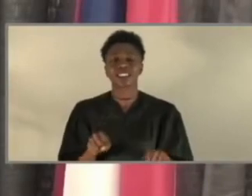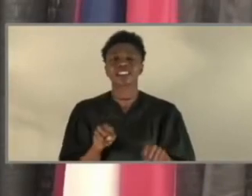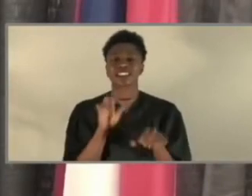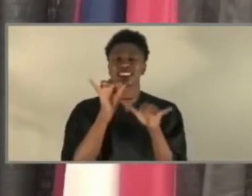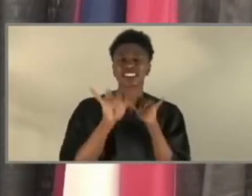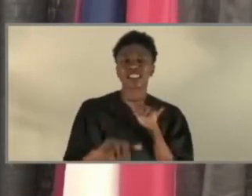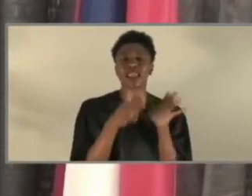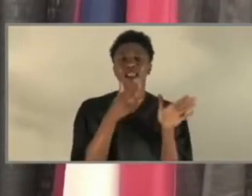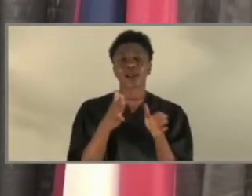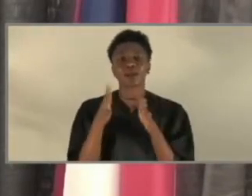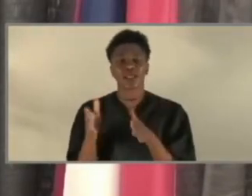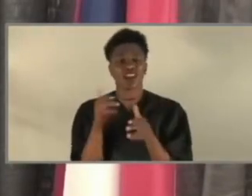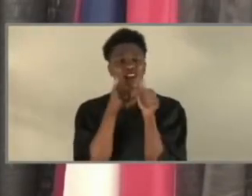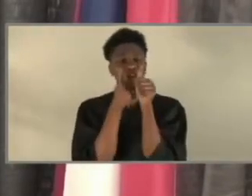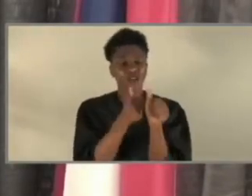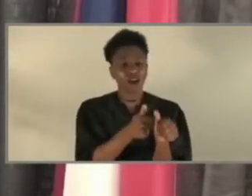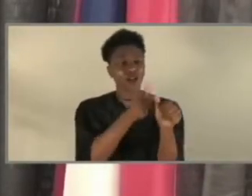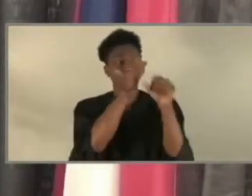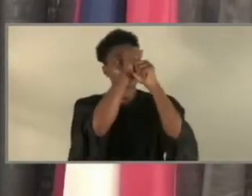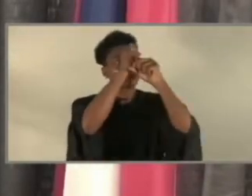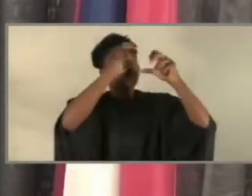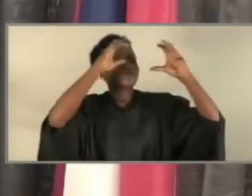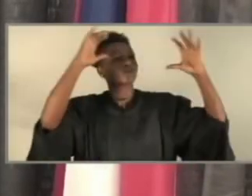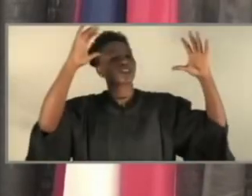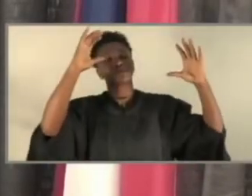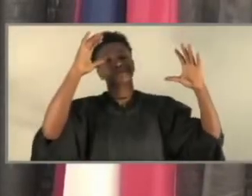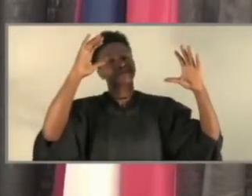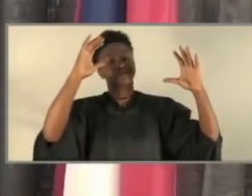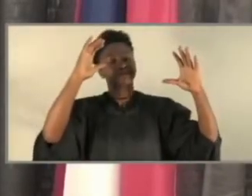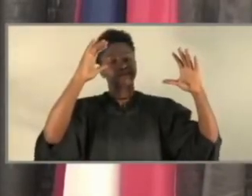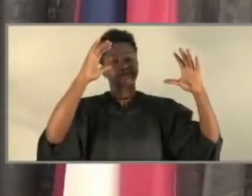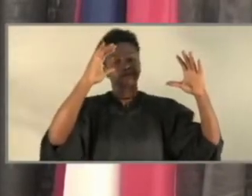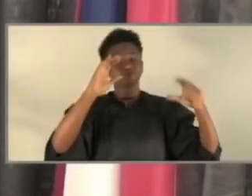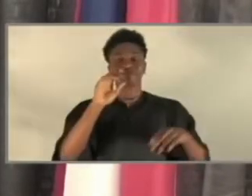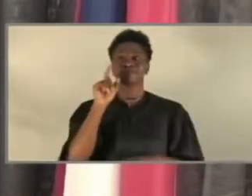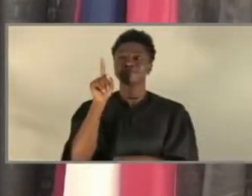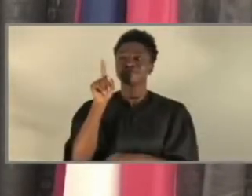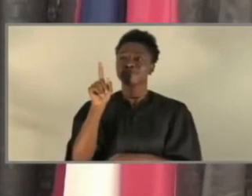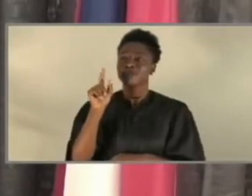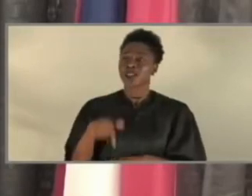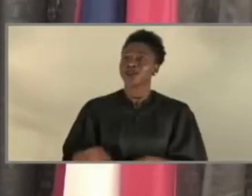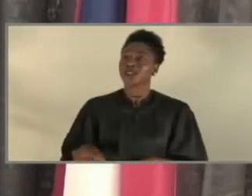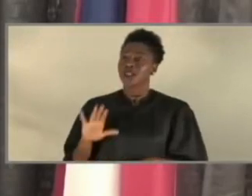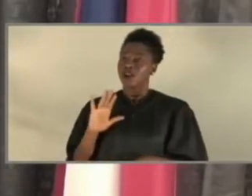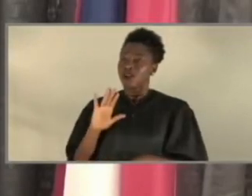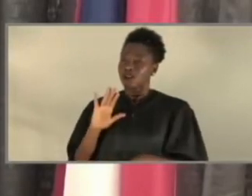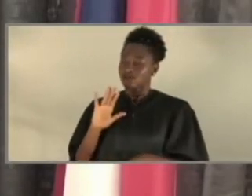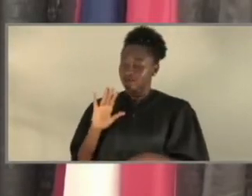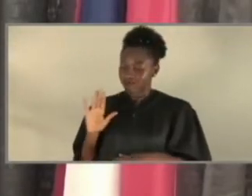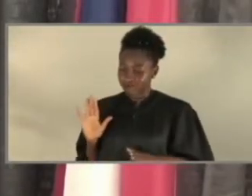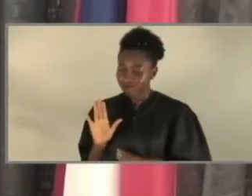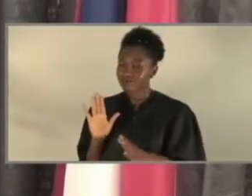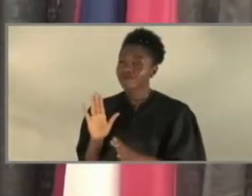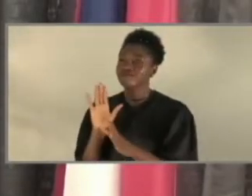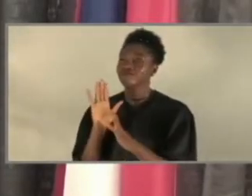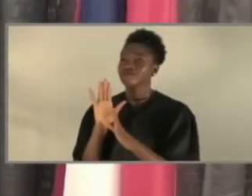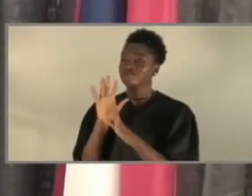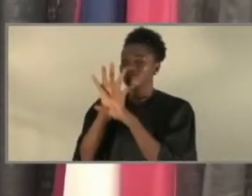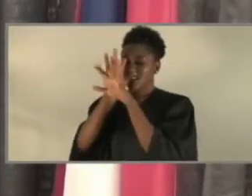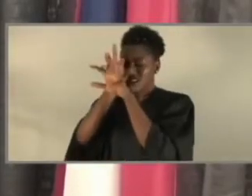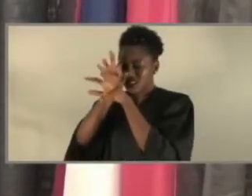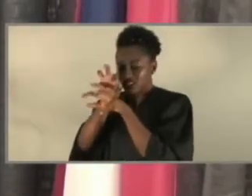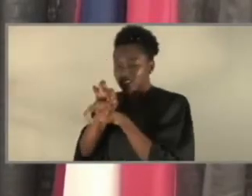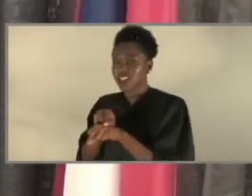plan or to follow a dream. Rather, it is our optimism, our